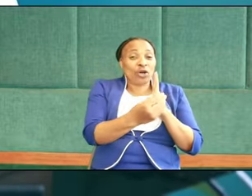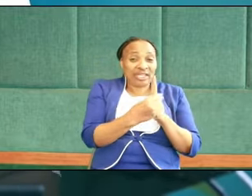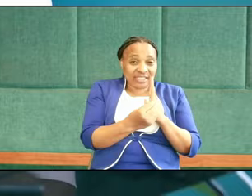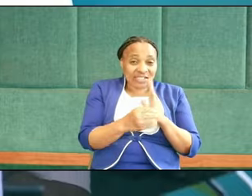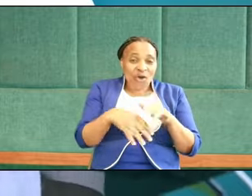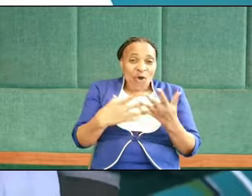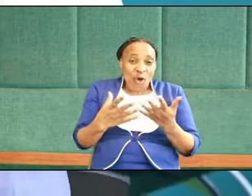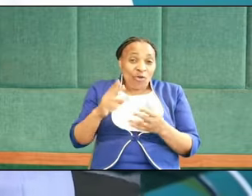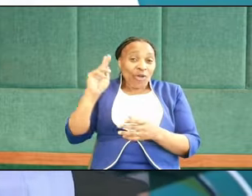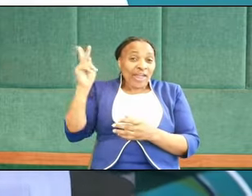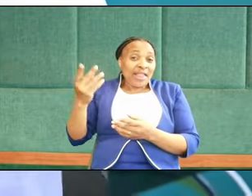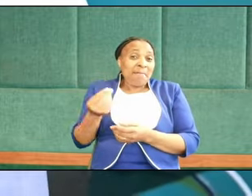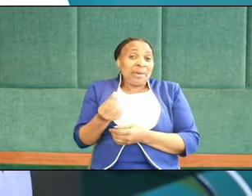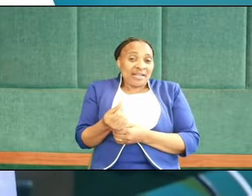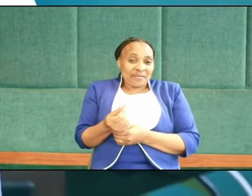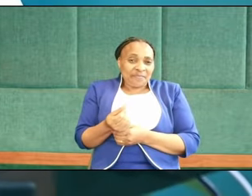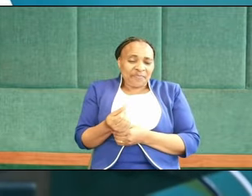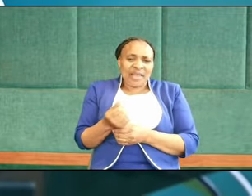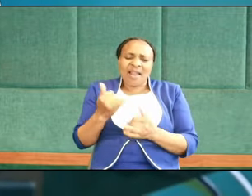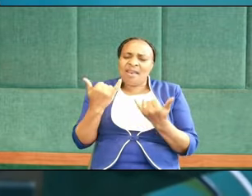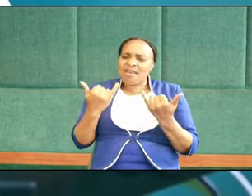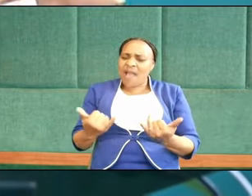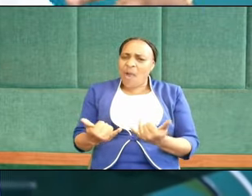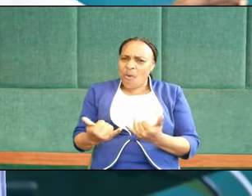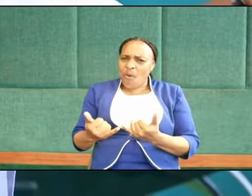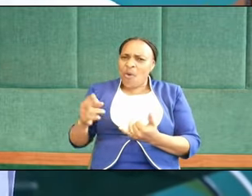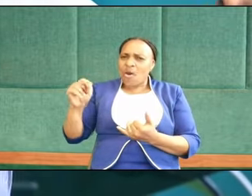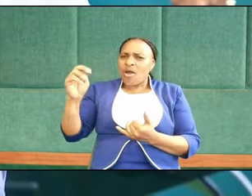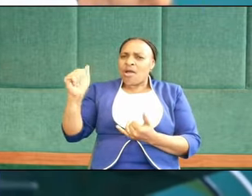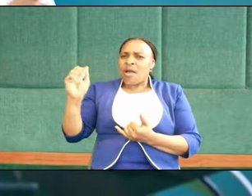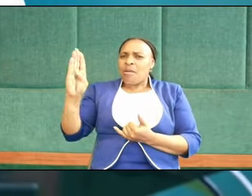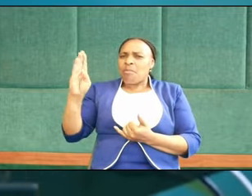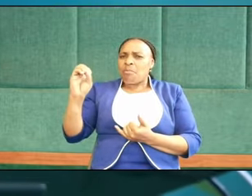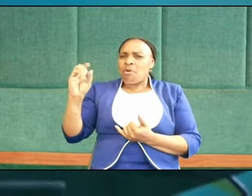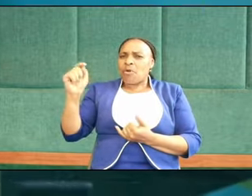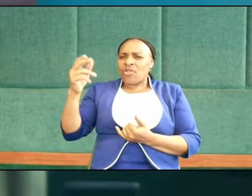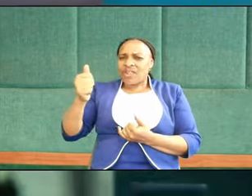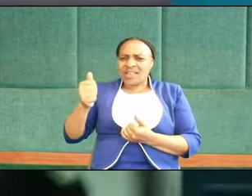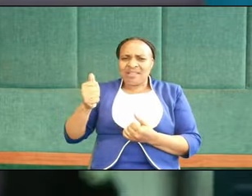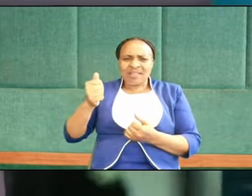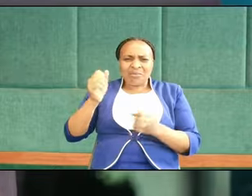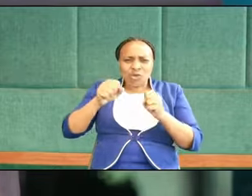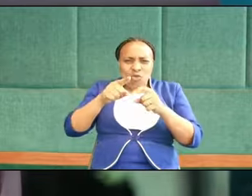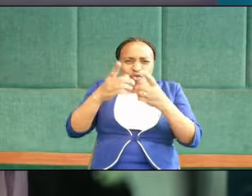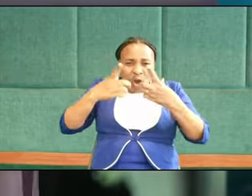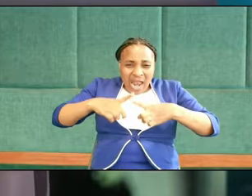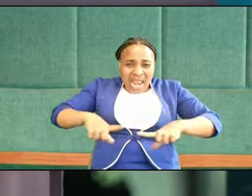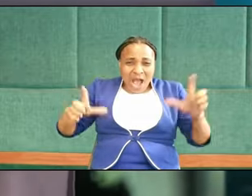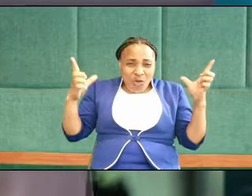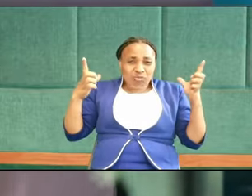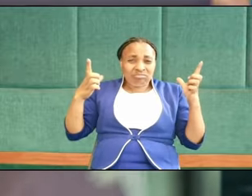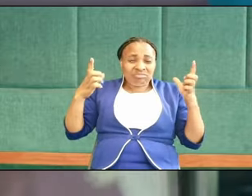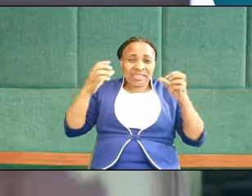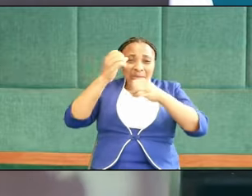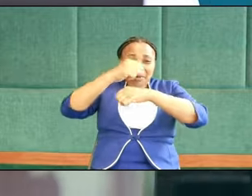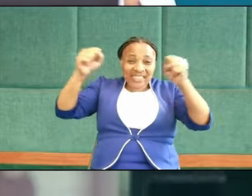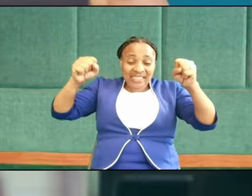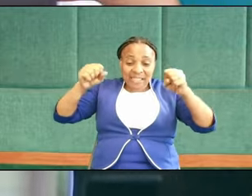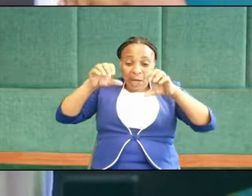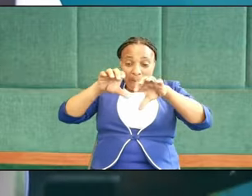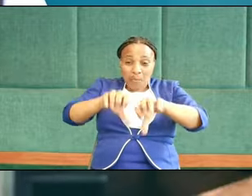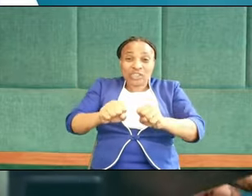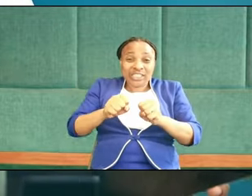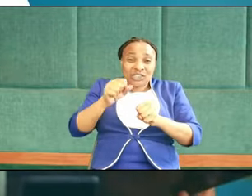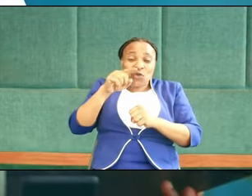So they summoned Naboth. Will you allow the president to possess your vineyard? It may even be